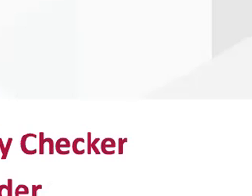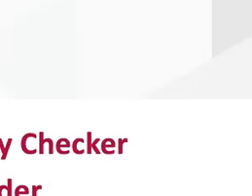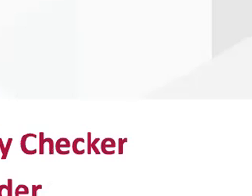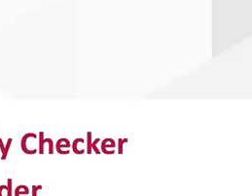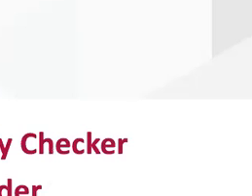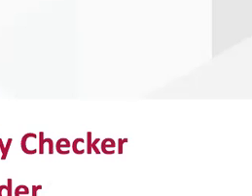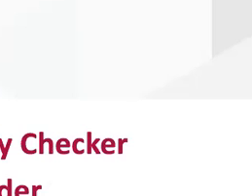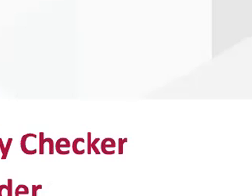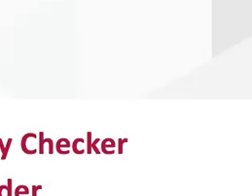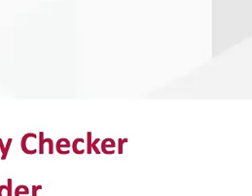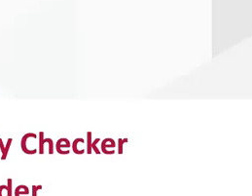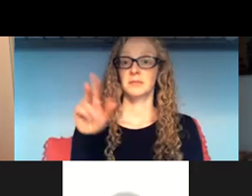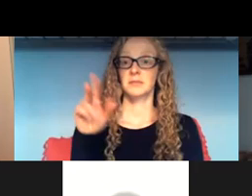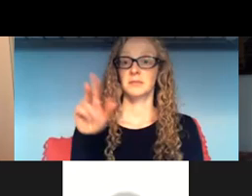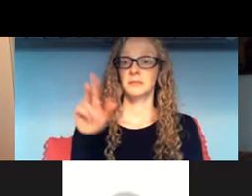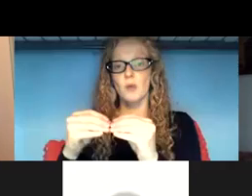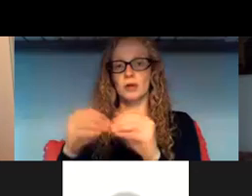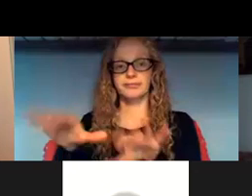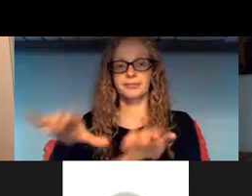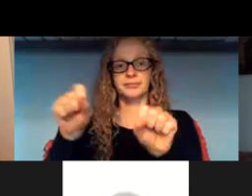of go through all those. So I'm going to stop sharing,